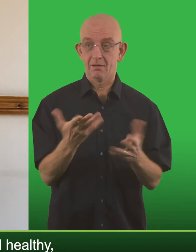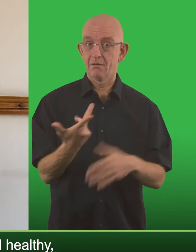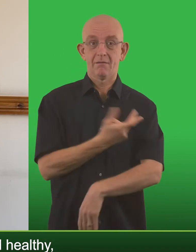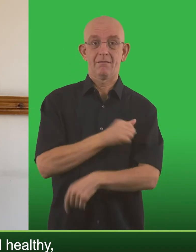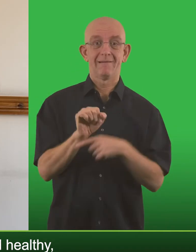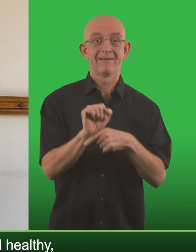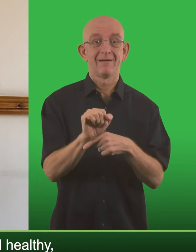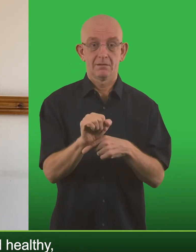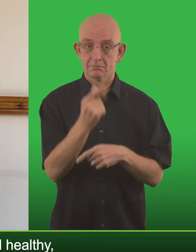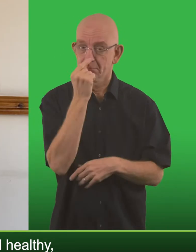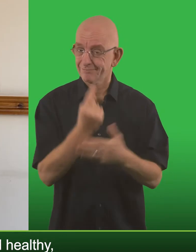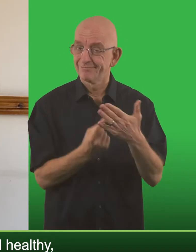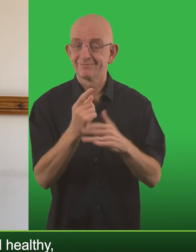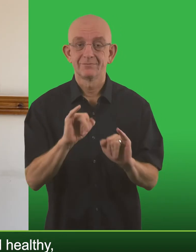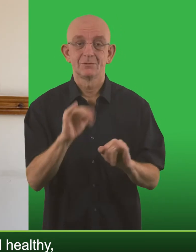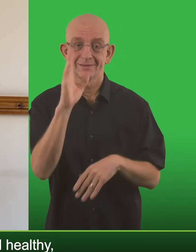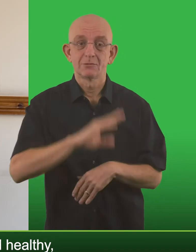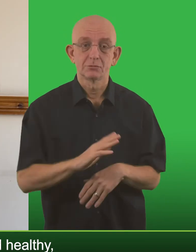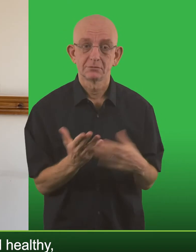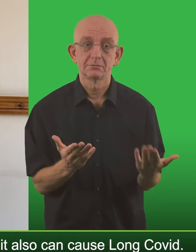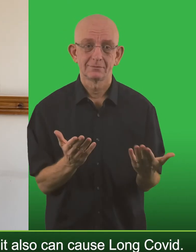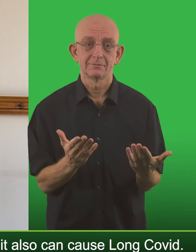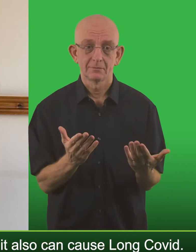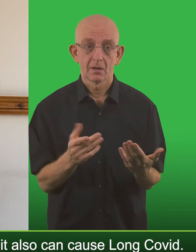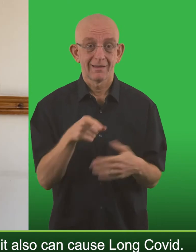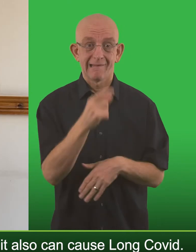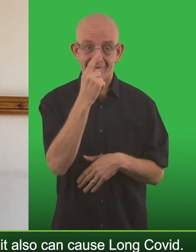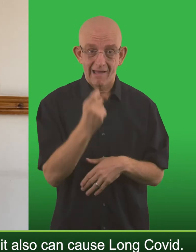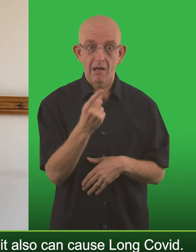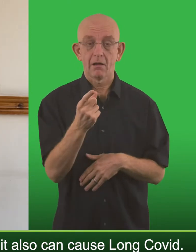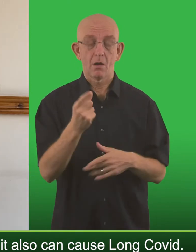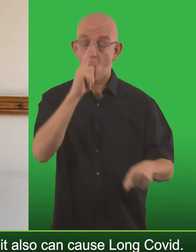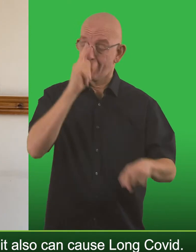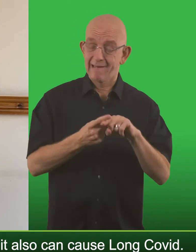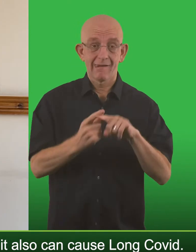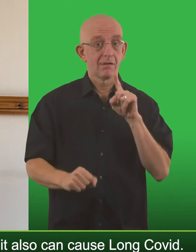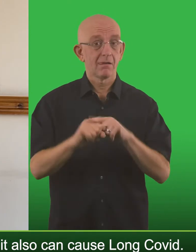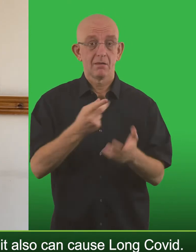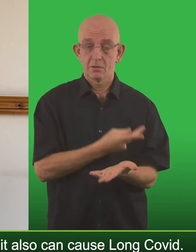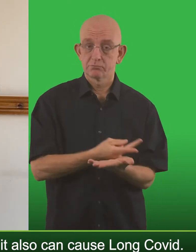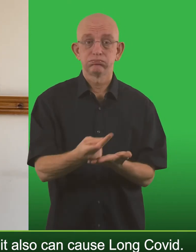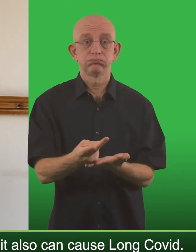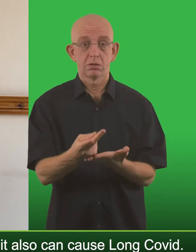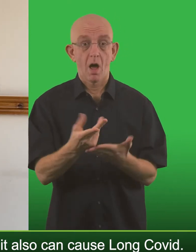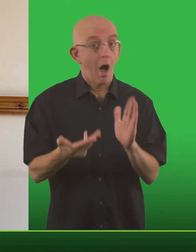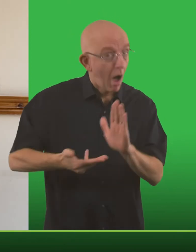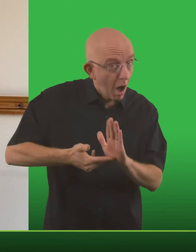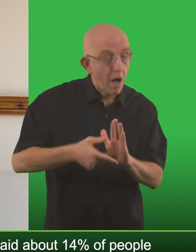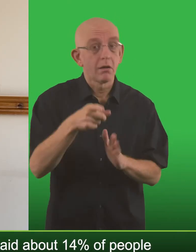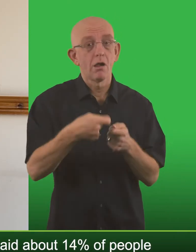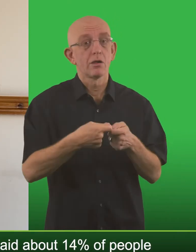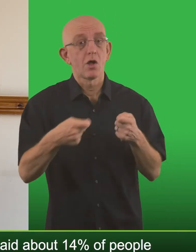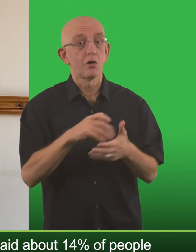being vaccinated, COVID can still be a serious issue. It can still cause you to be acutely poorly, but also can cause long COVID.